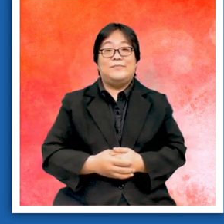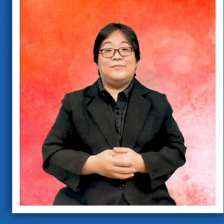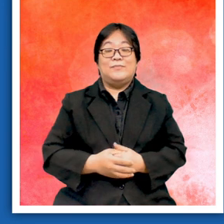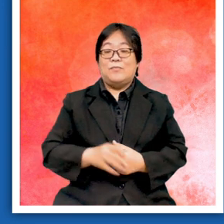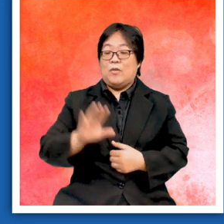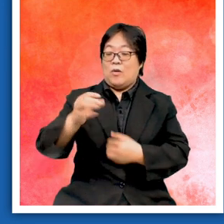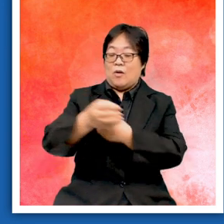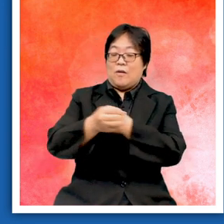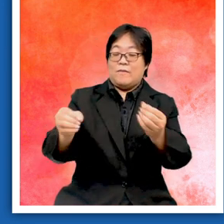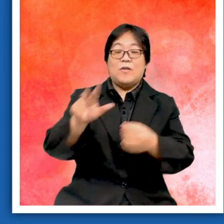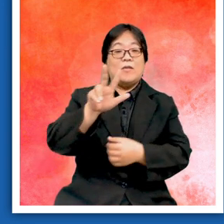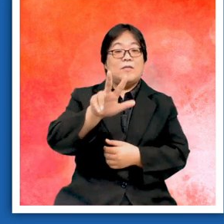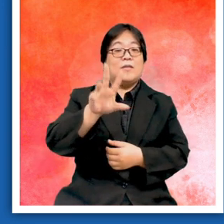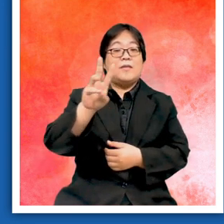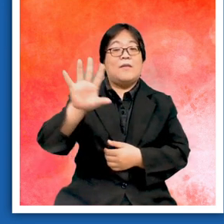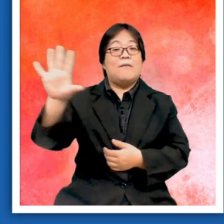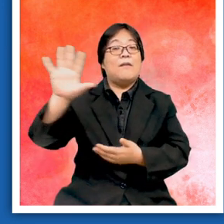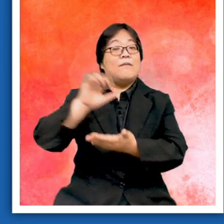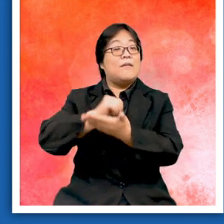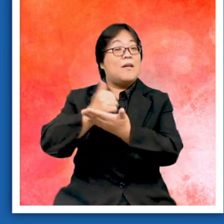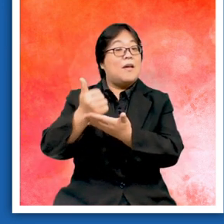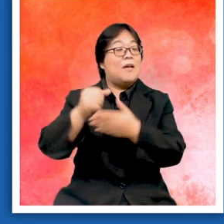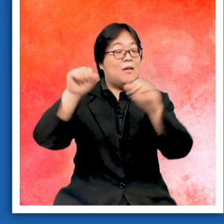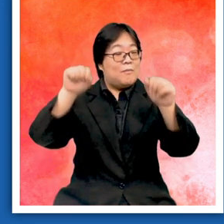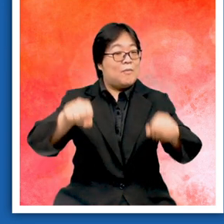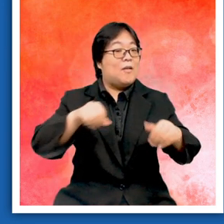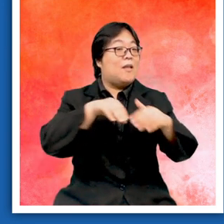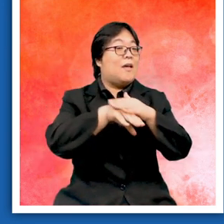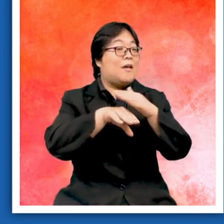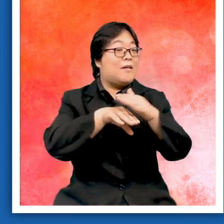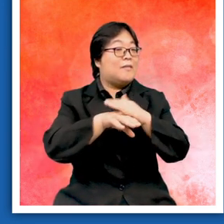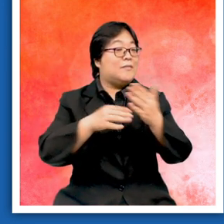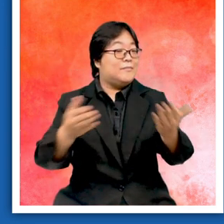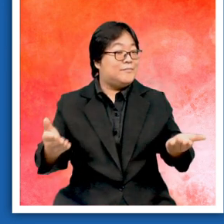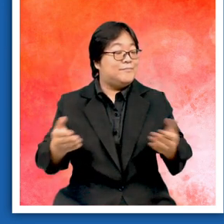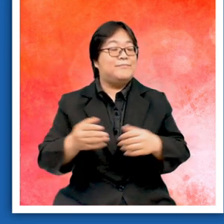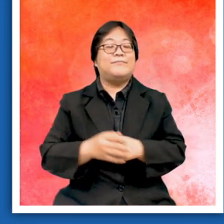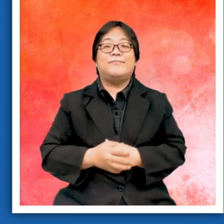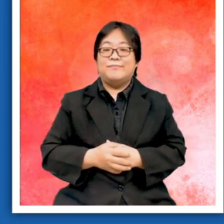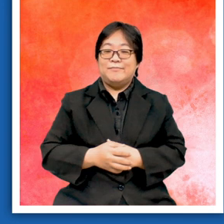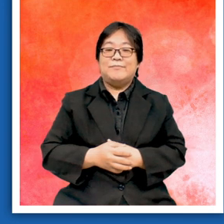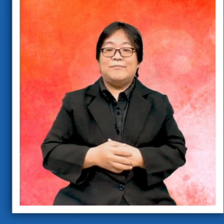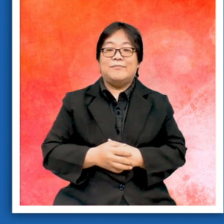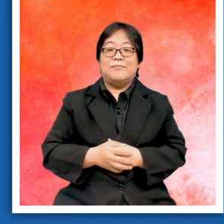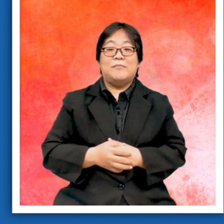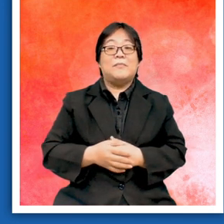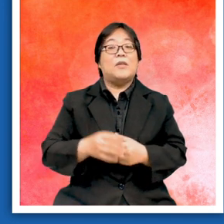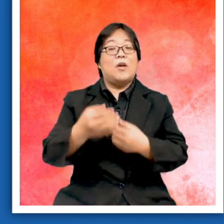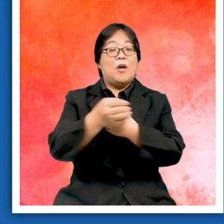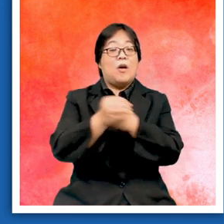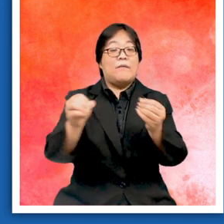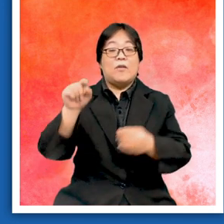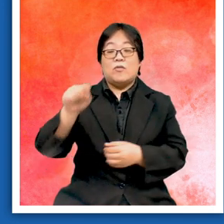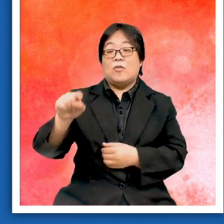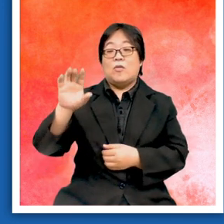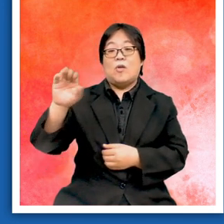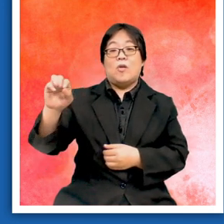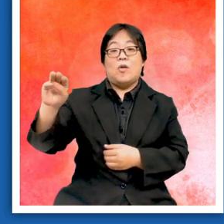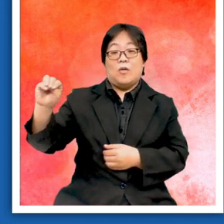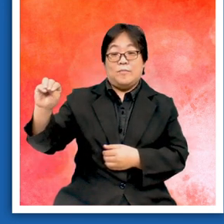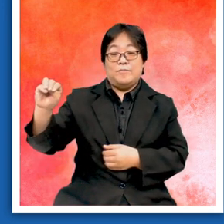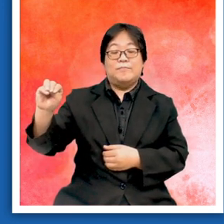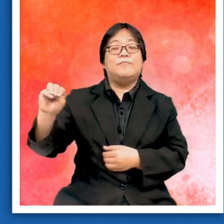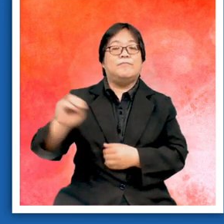Your Office 365 account can be accessed by going to office.com.